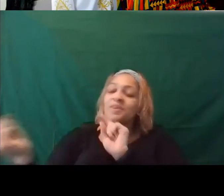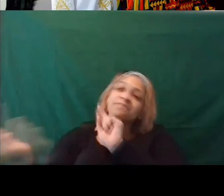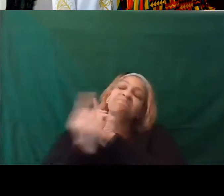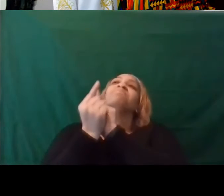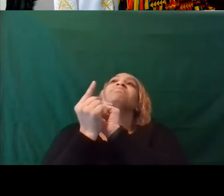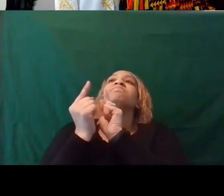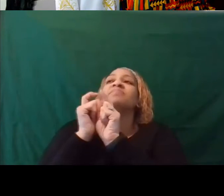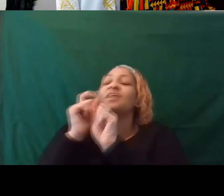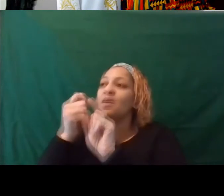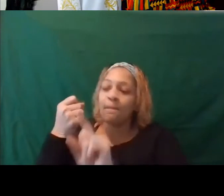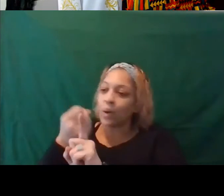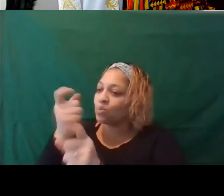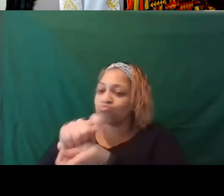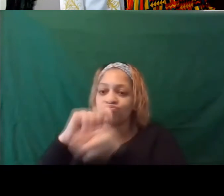contact with.